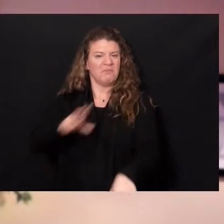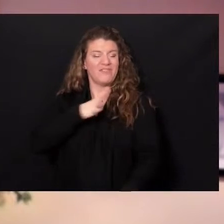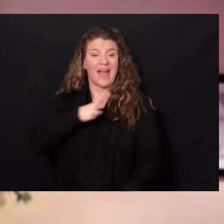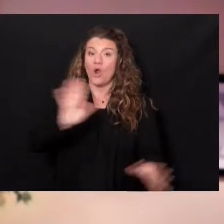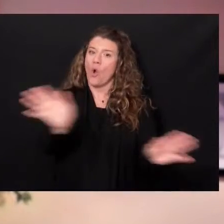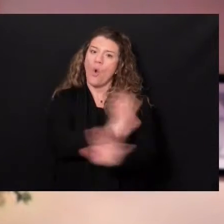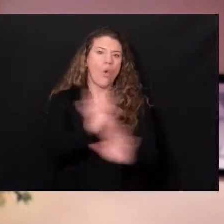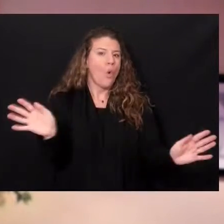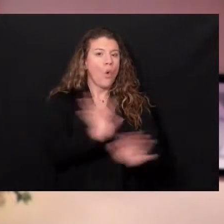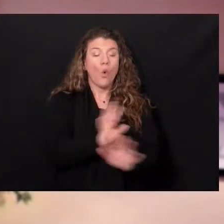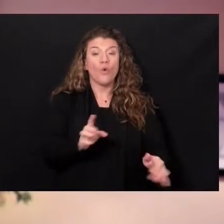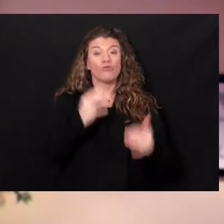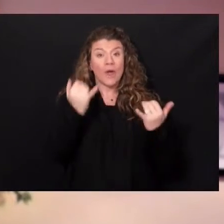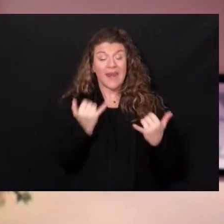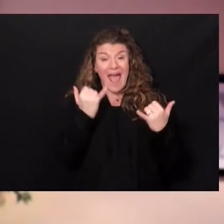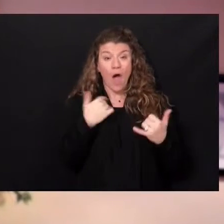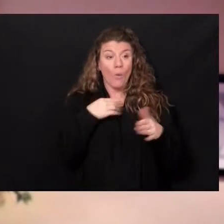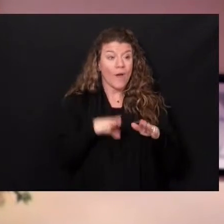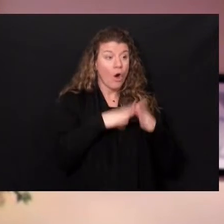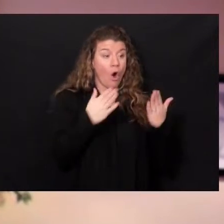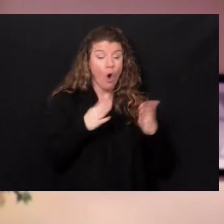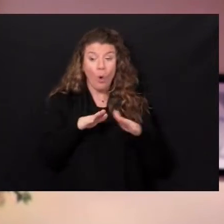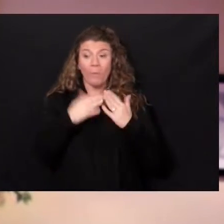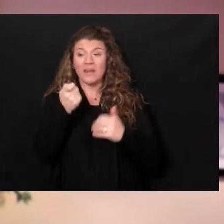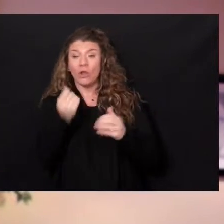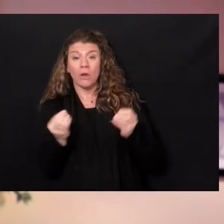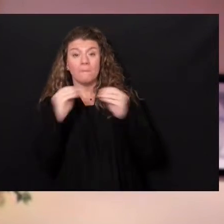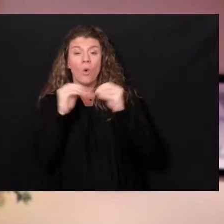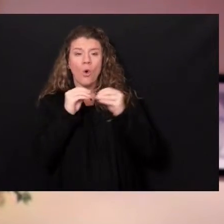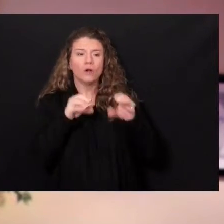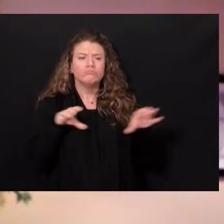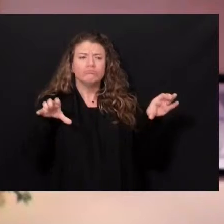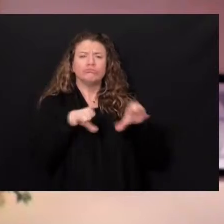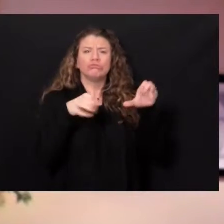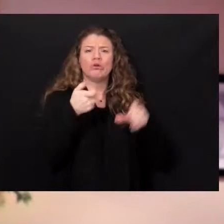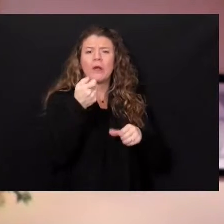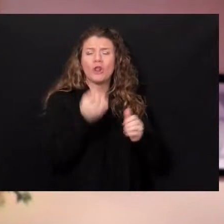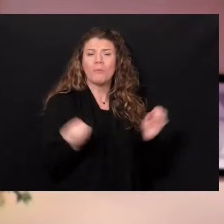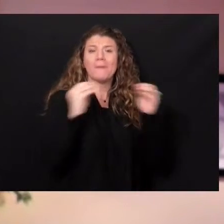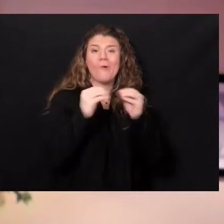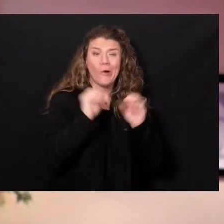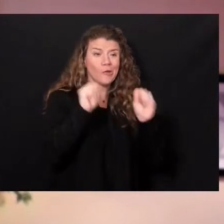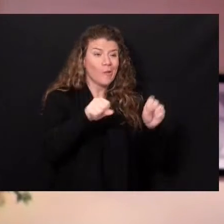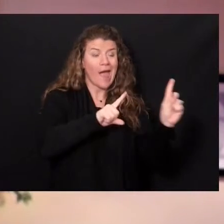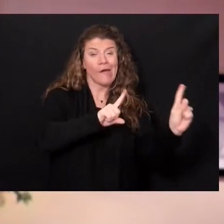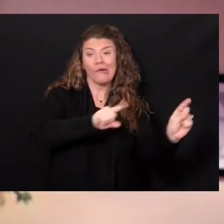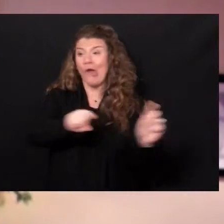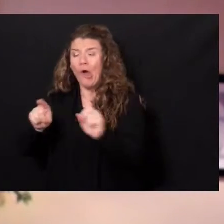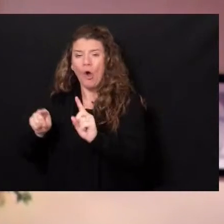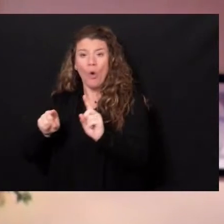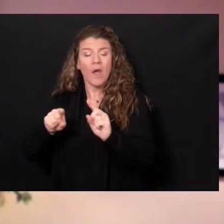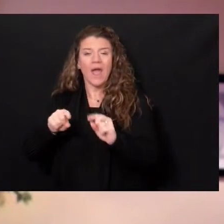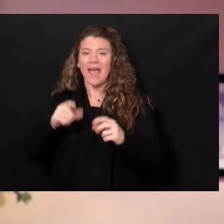we enjoy these new liberties, this reducing the focus